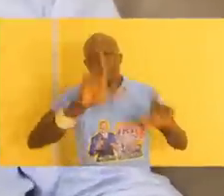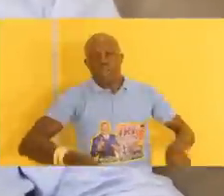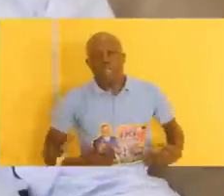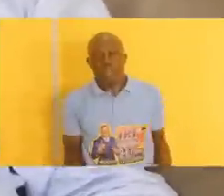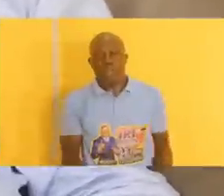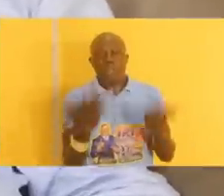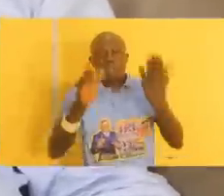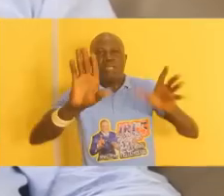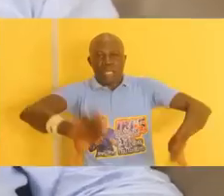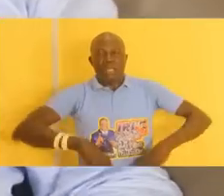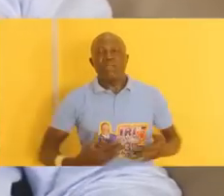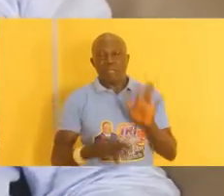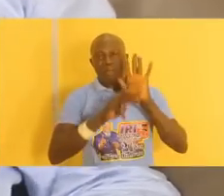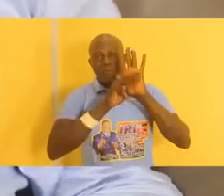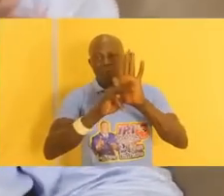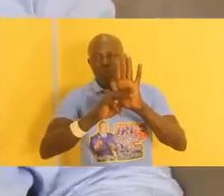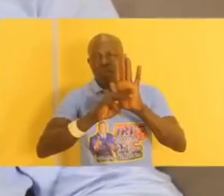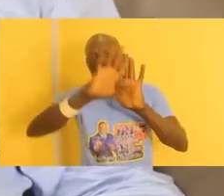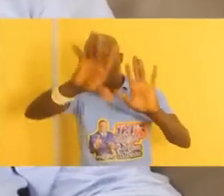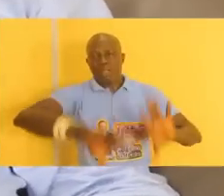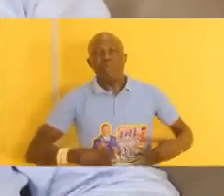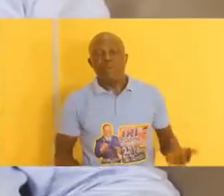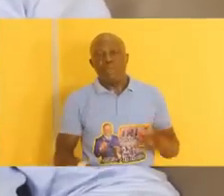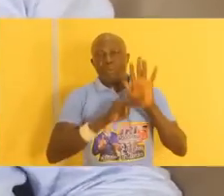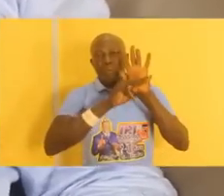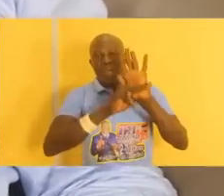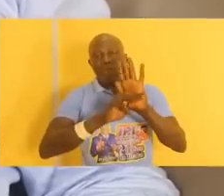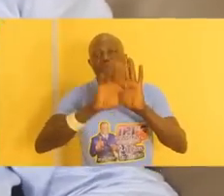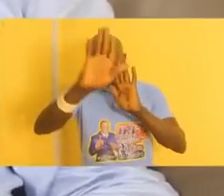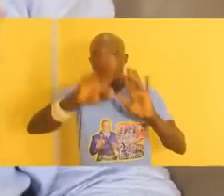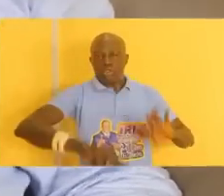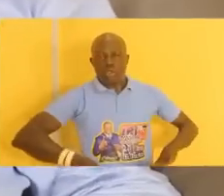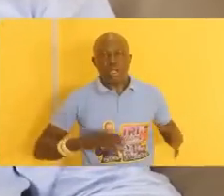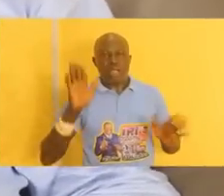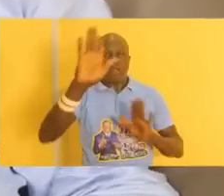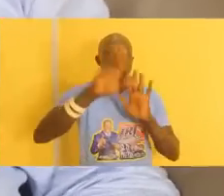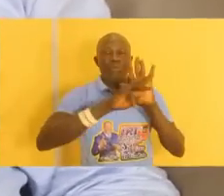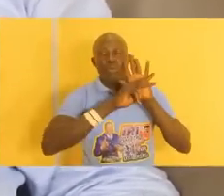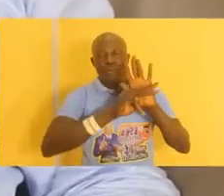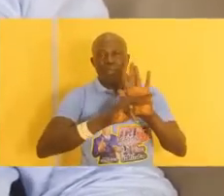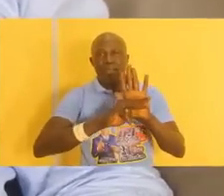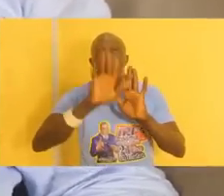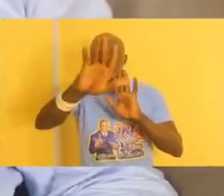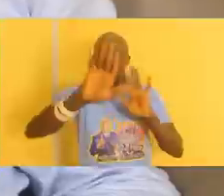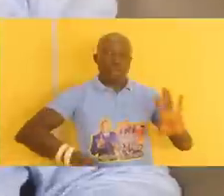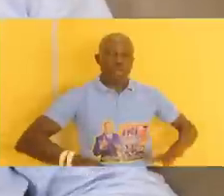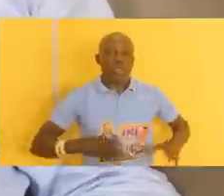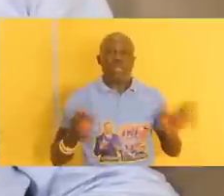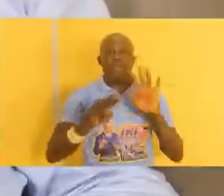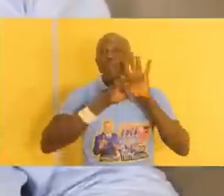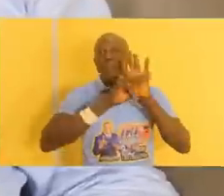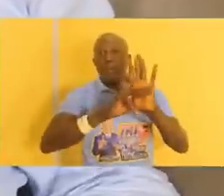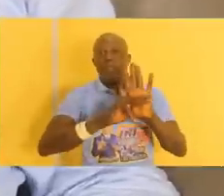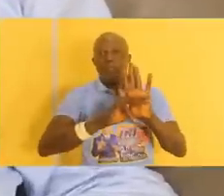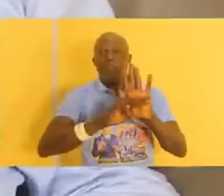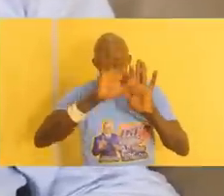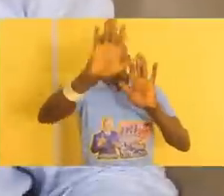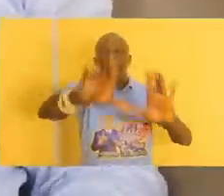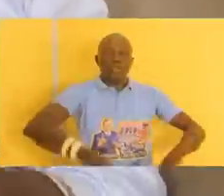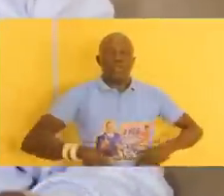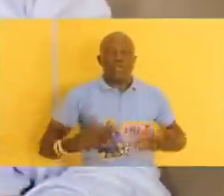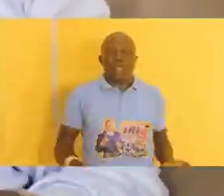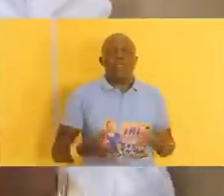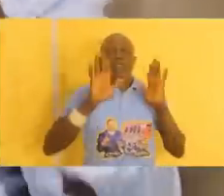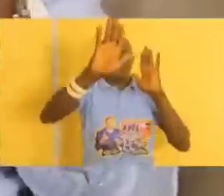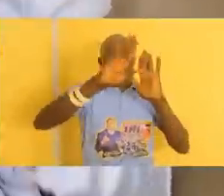Afok. Your life manifest. When Aye, Afok. Your life manifest. When Aye, Afok. Your life manifest. When Aye, Afok. Amen. Aye,